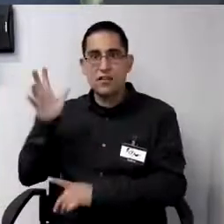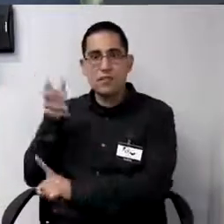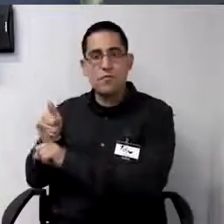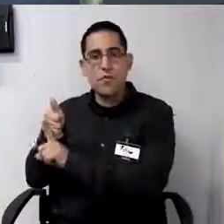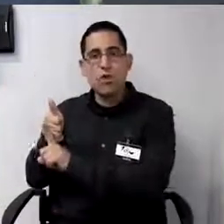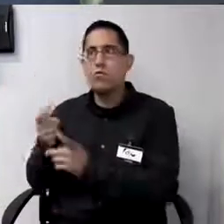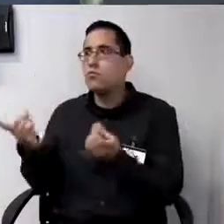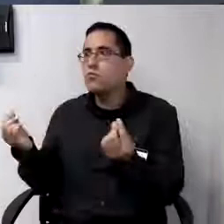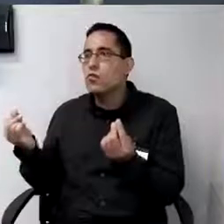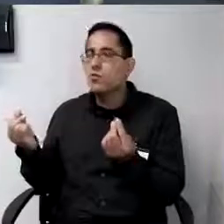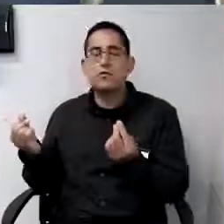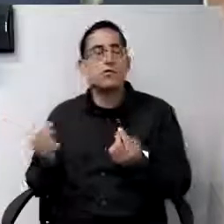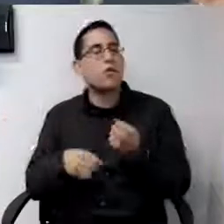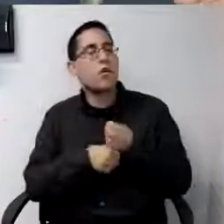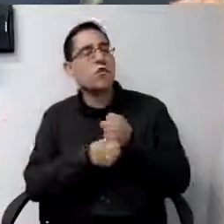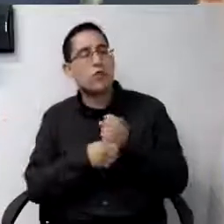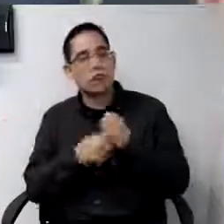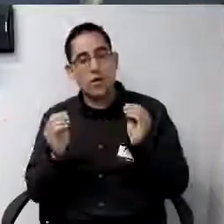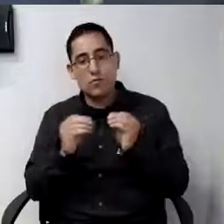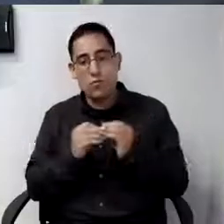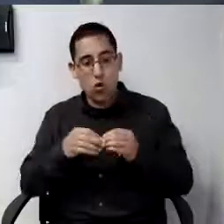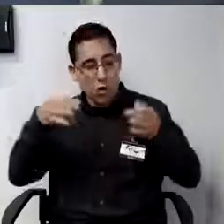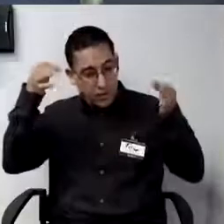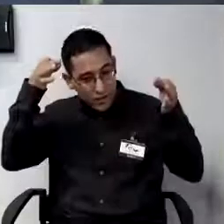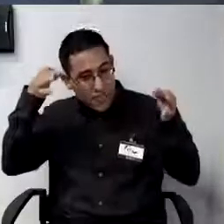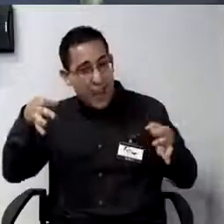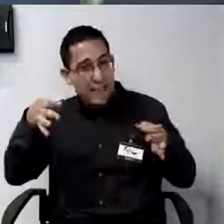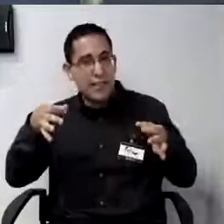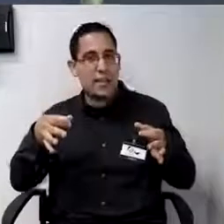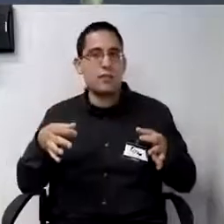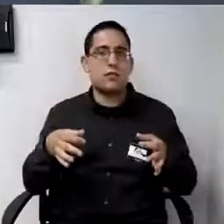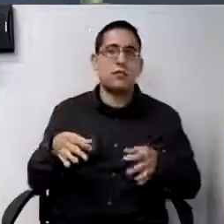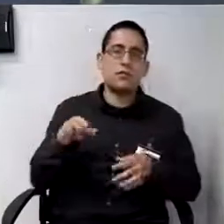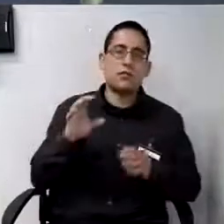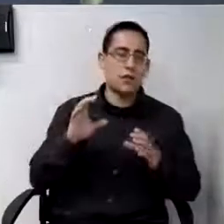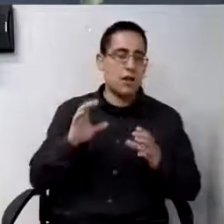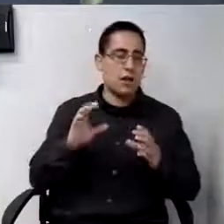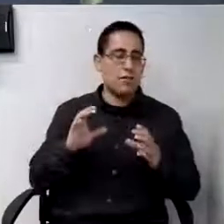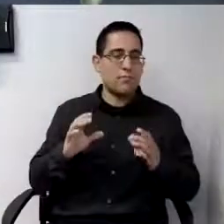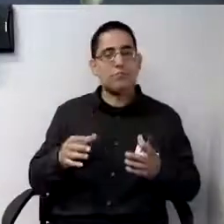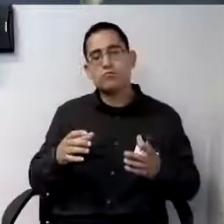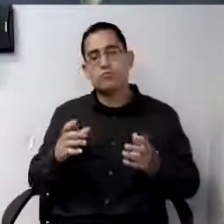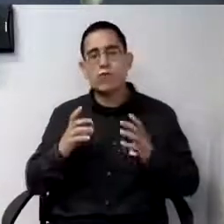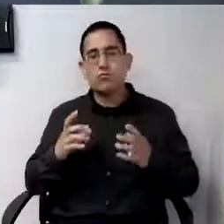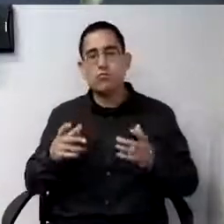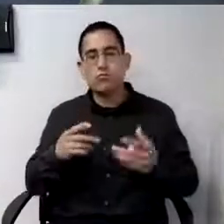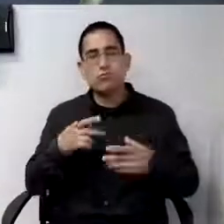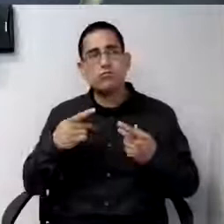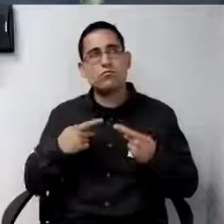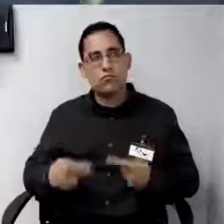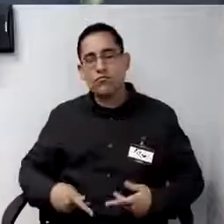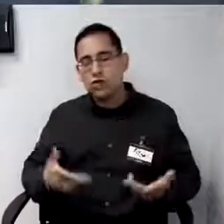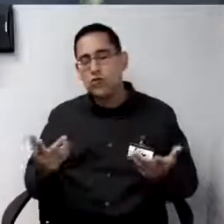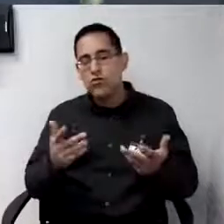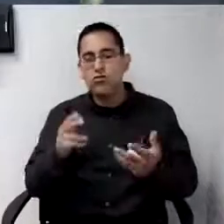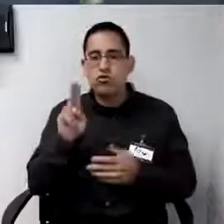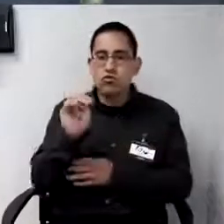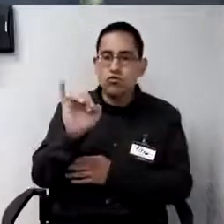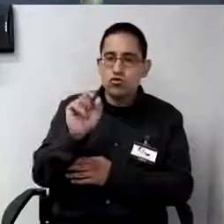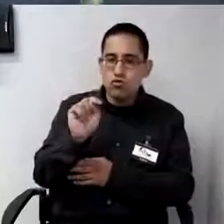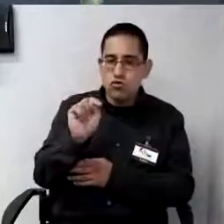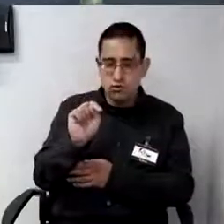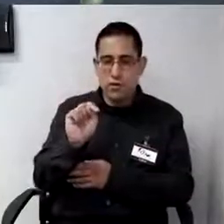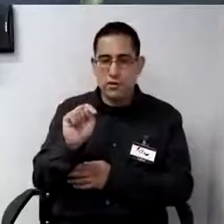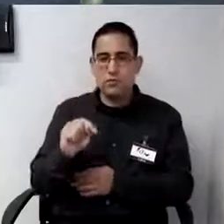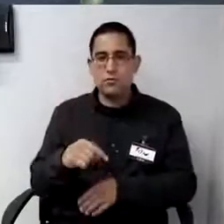dedicated COVID patient units and you would staff them with COVID positive employees who just had mild symptoms. So